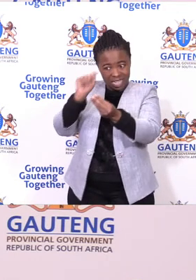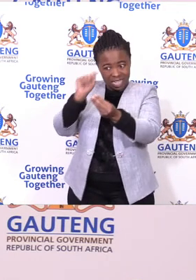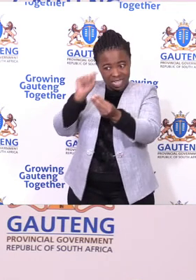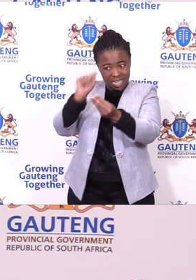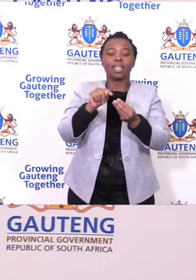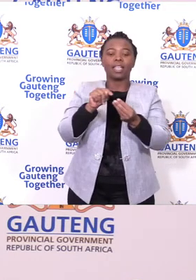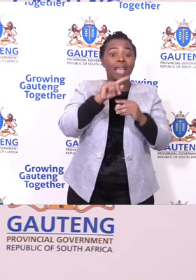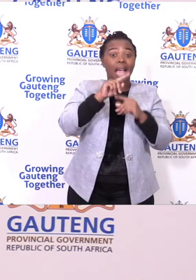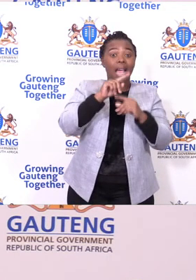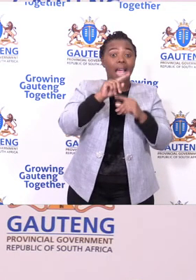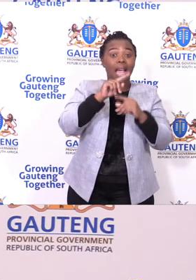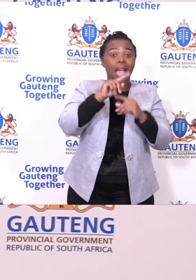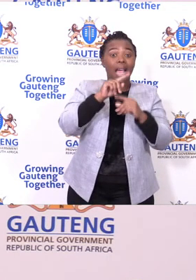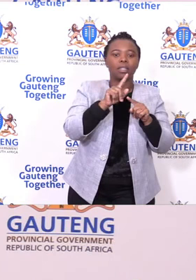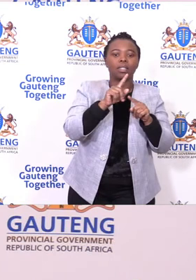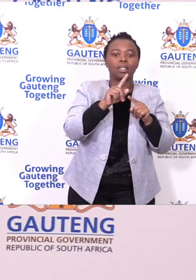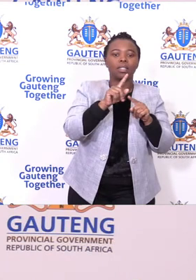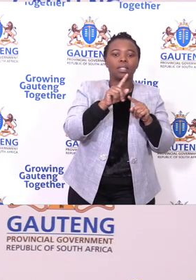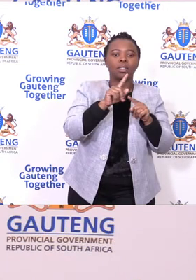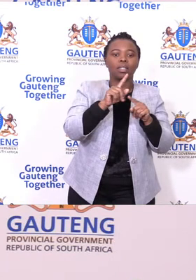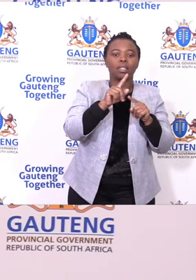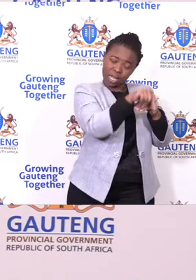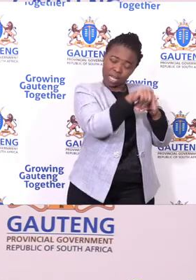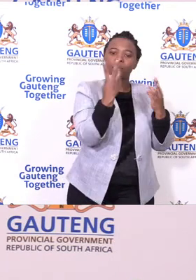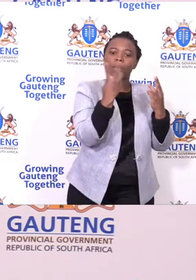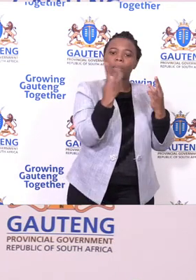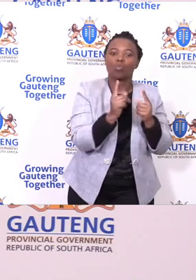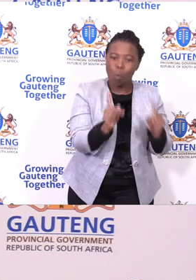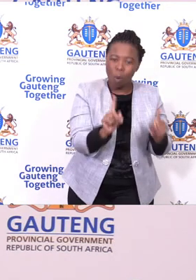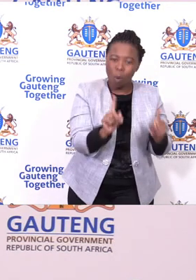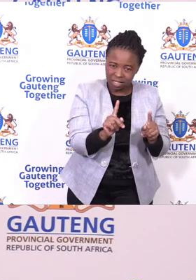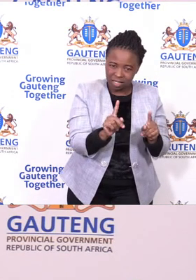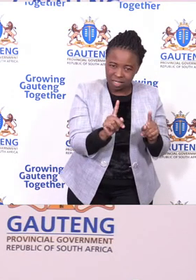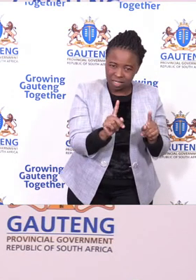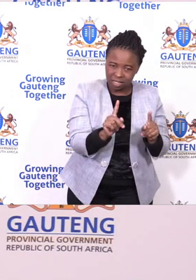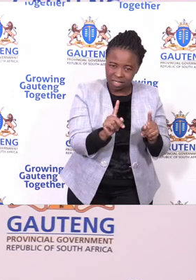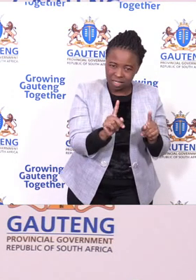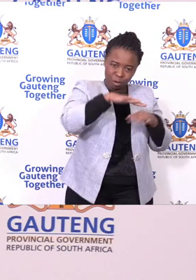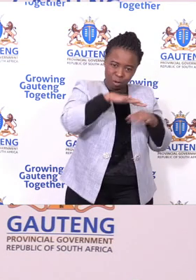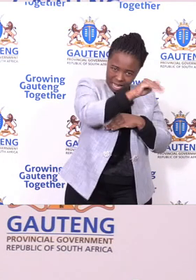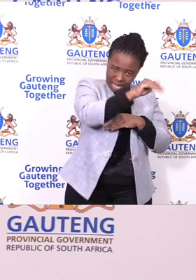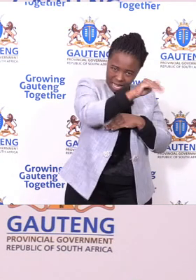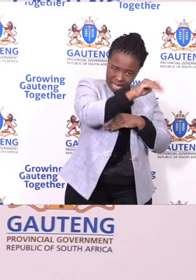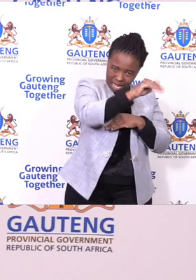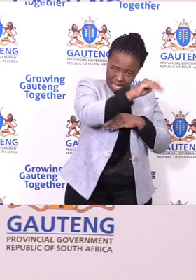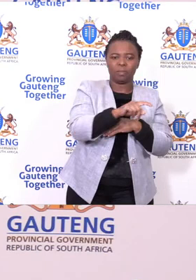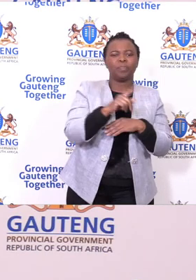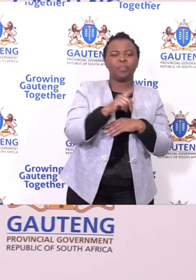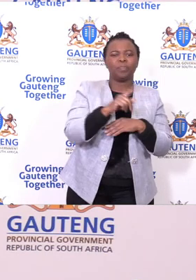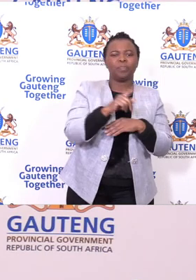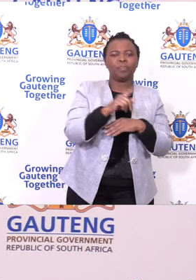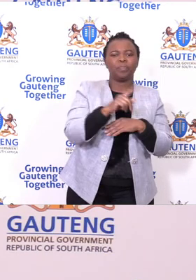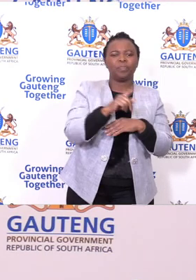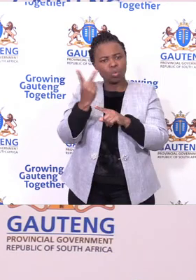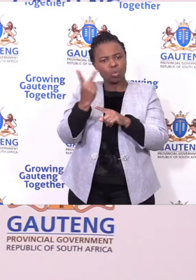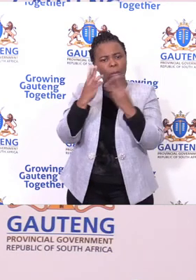are outside their workspaces or even outside where they are. But we are convinced that those who work in COVID wards, they do take